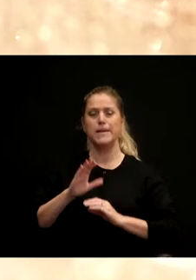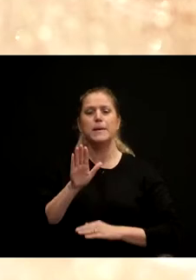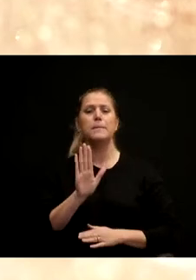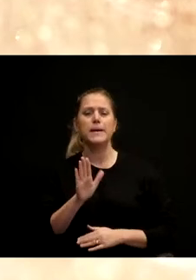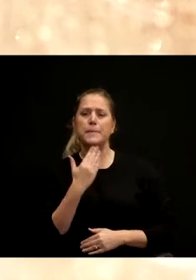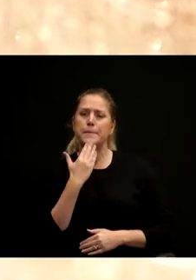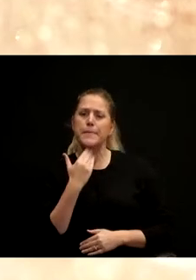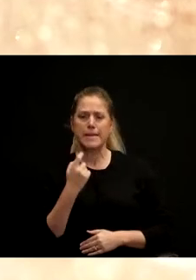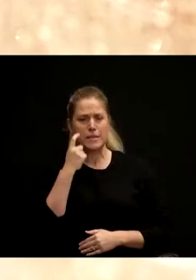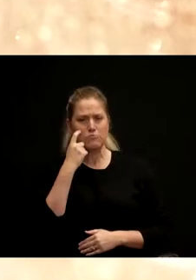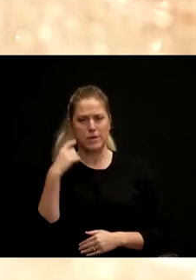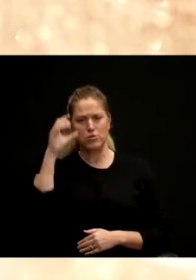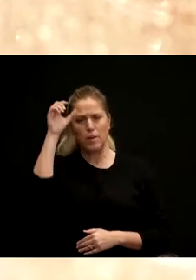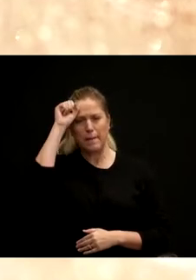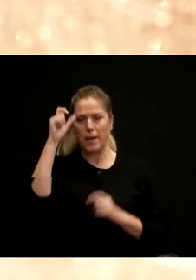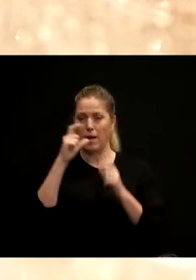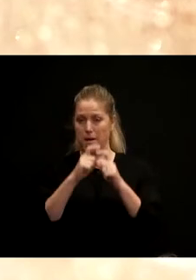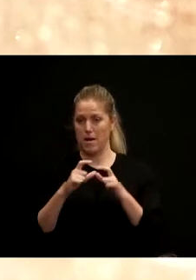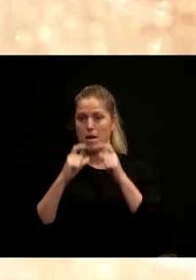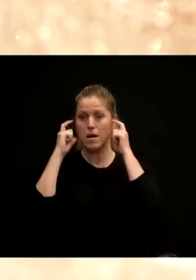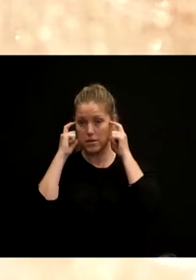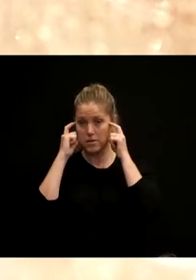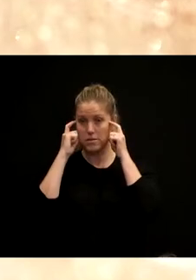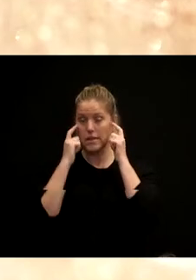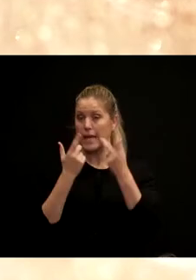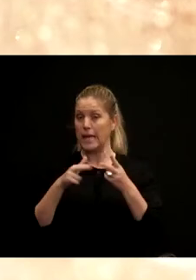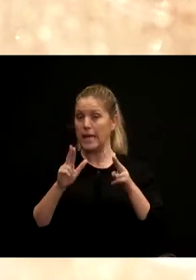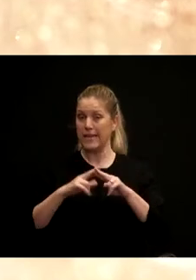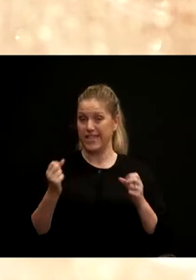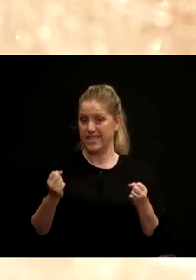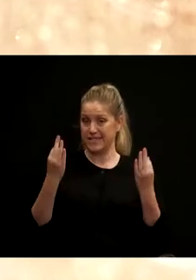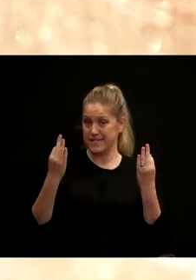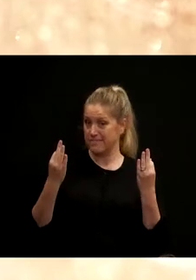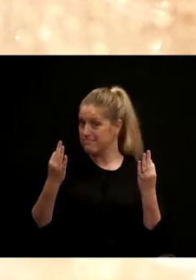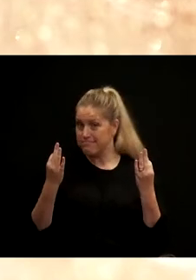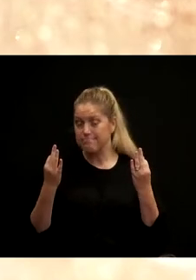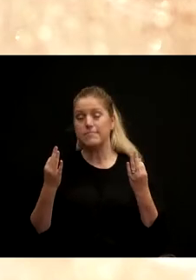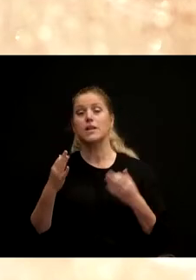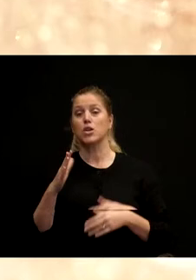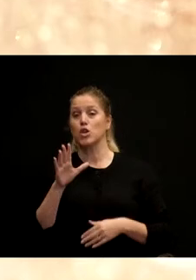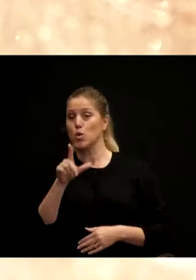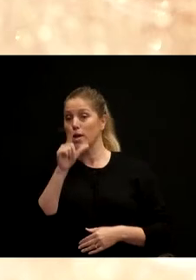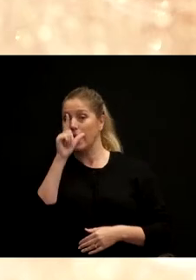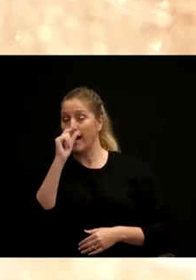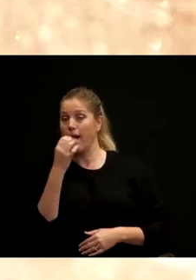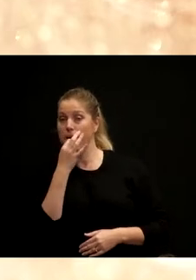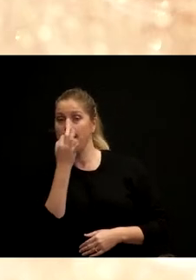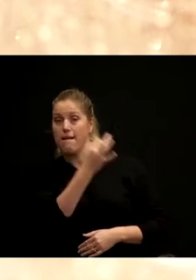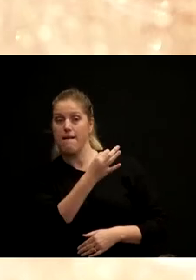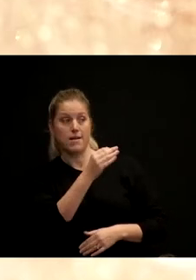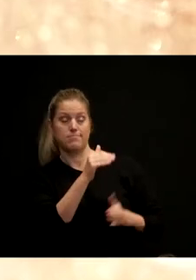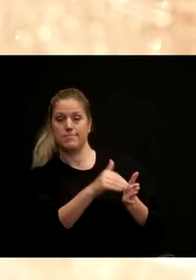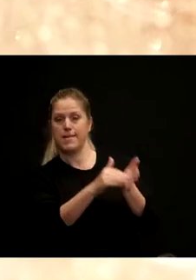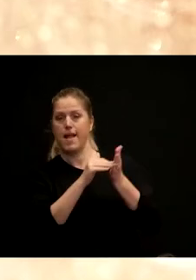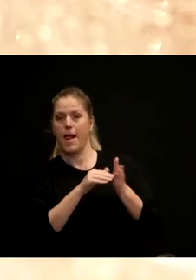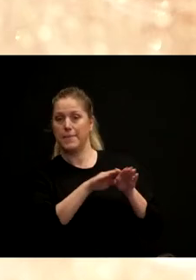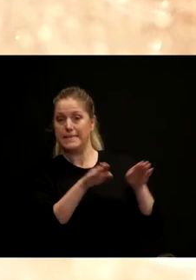consider wearing masks. And if you don't have one available with you for one reason or another, you can get them from the help